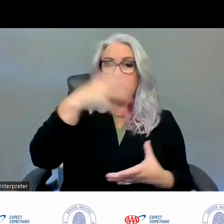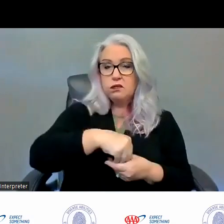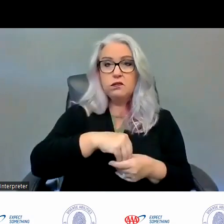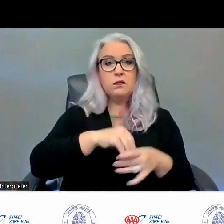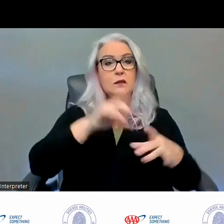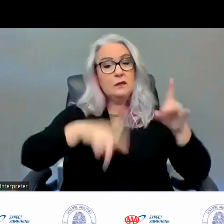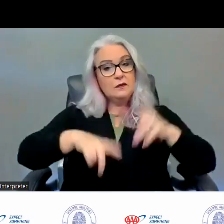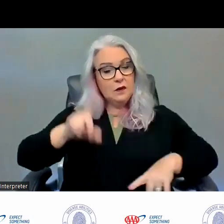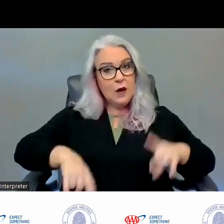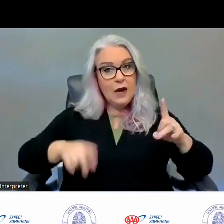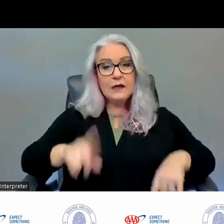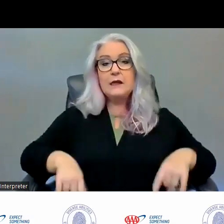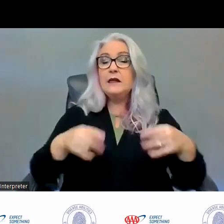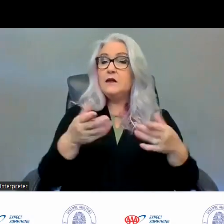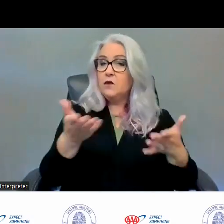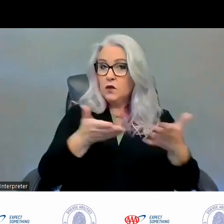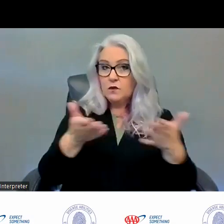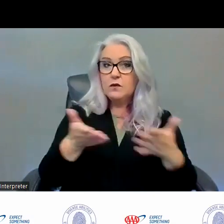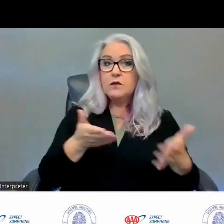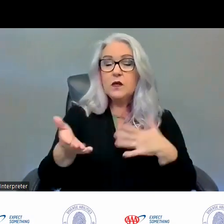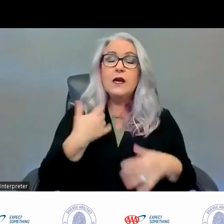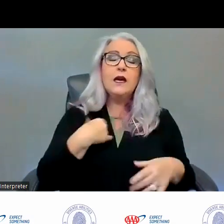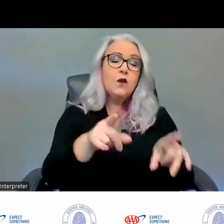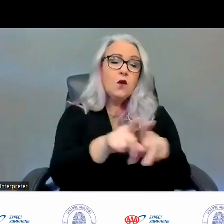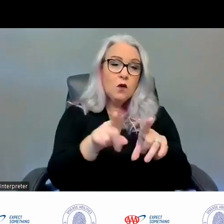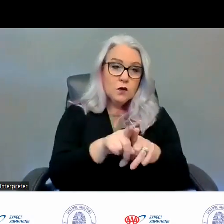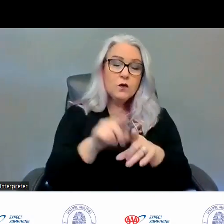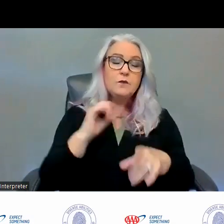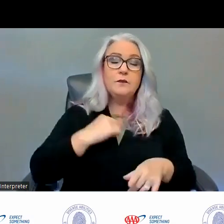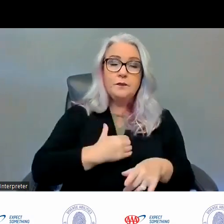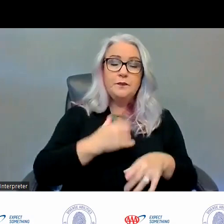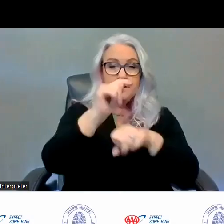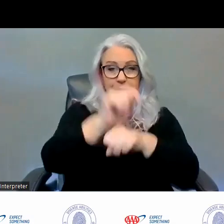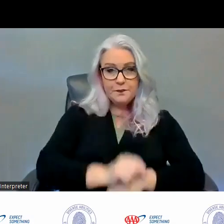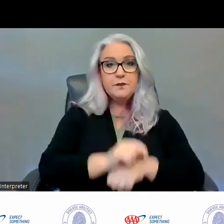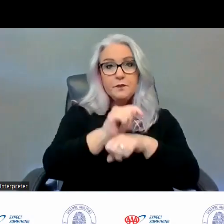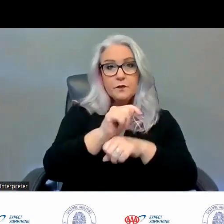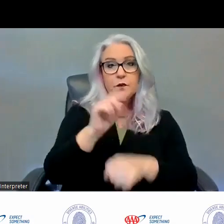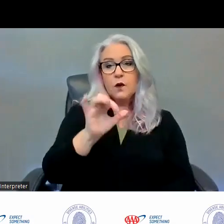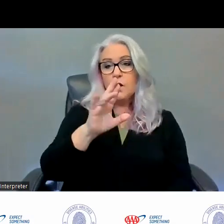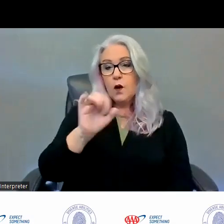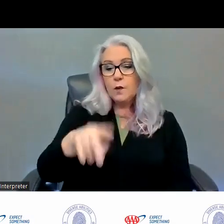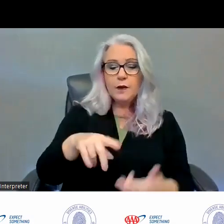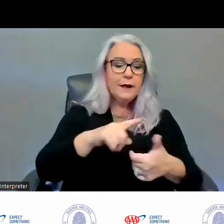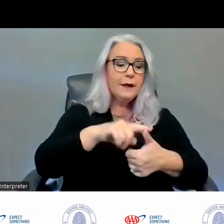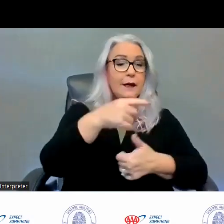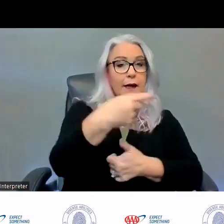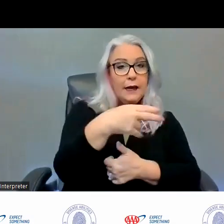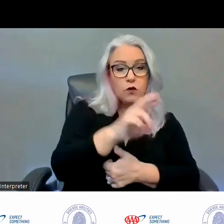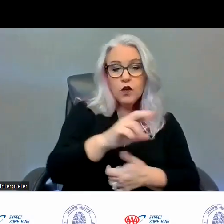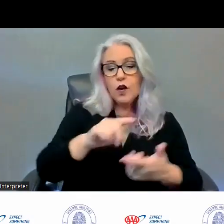And beyond that, we also have the traditional corporate departments such as HR, field